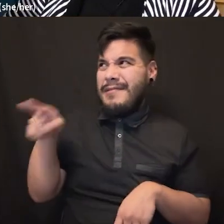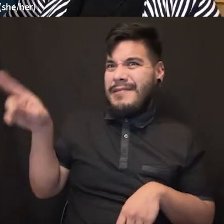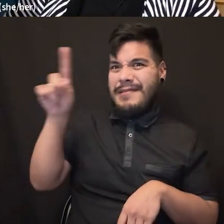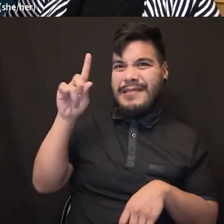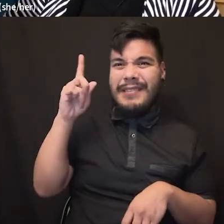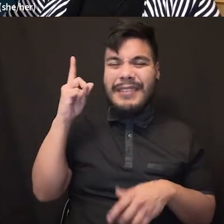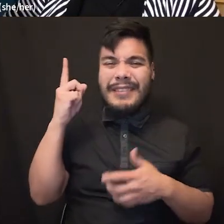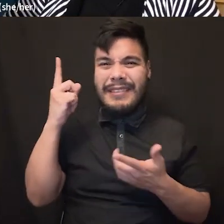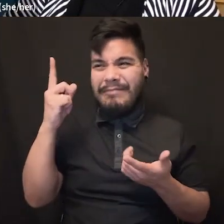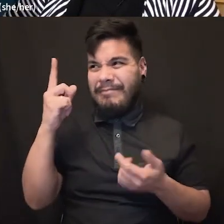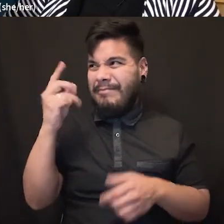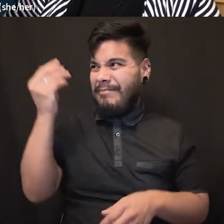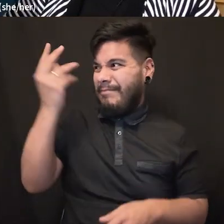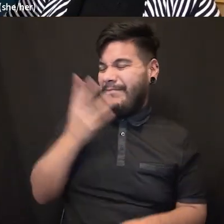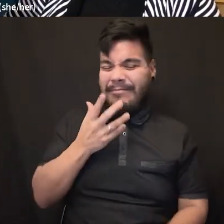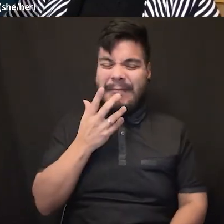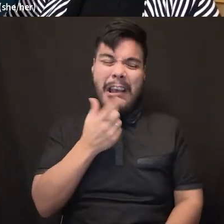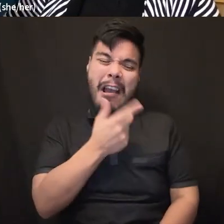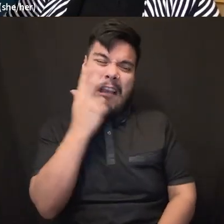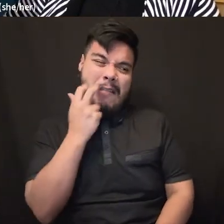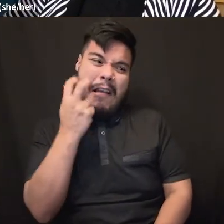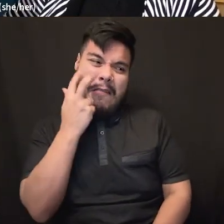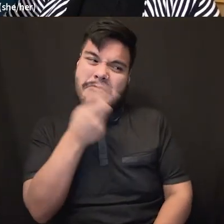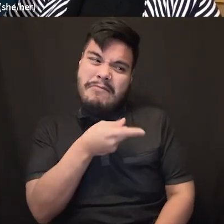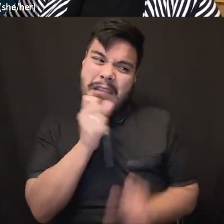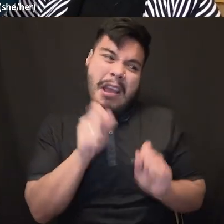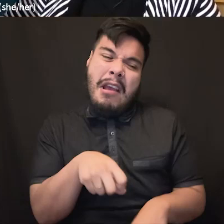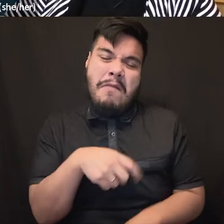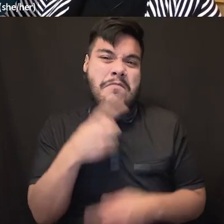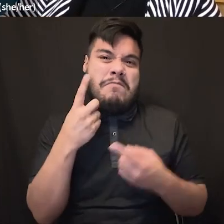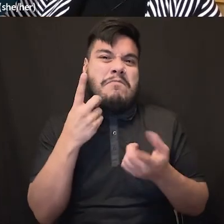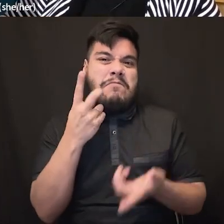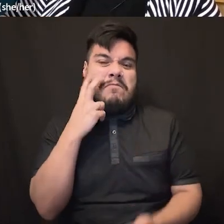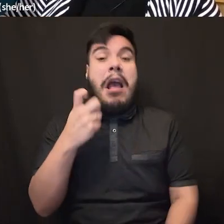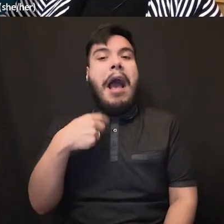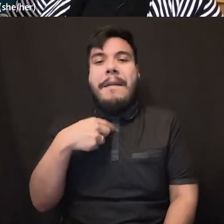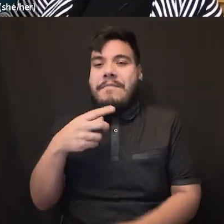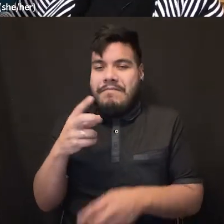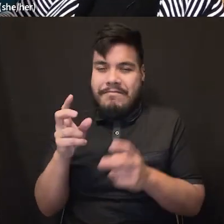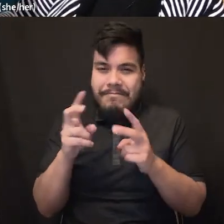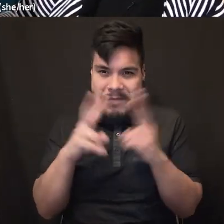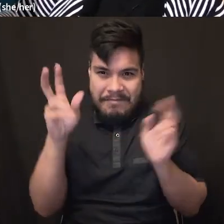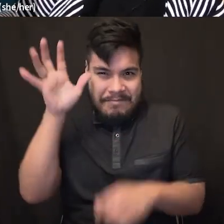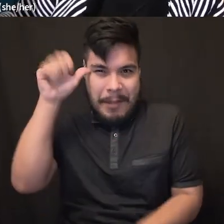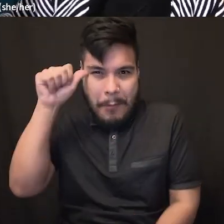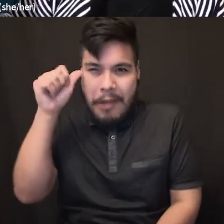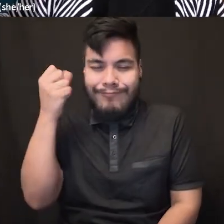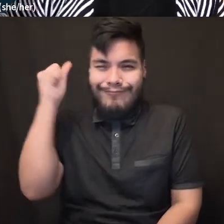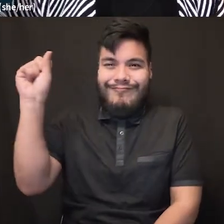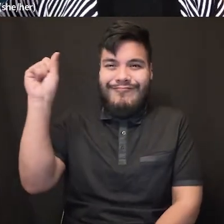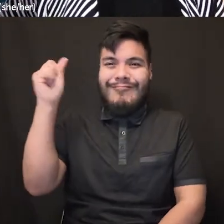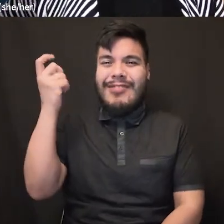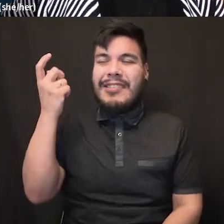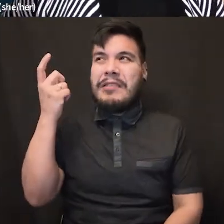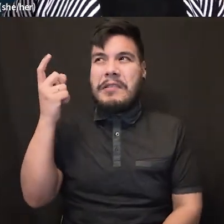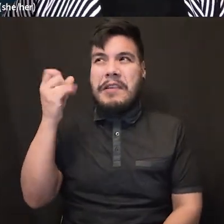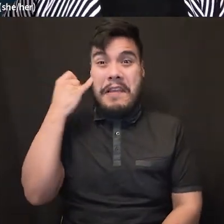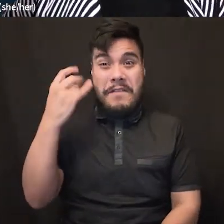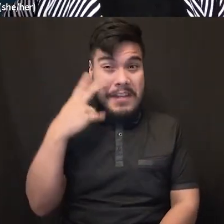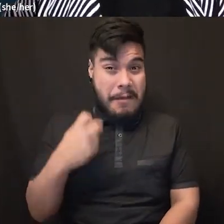they didn't think I could do it, which I'm very anti-authority and very people telling me what I can do. And